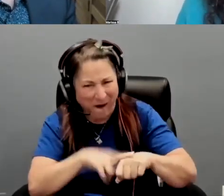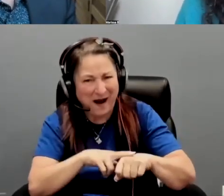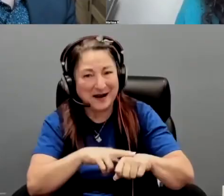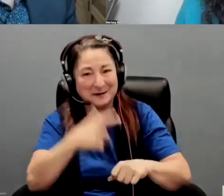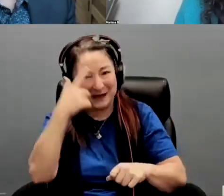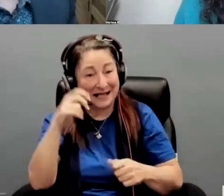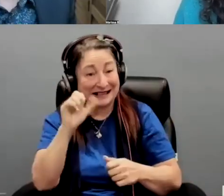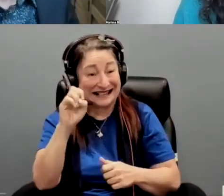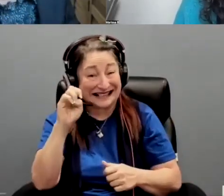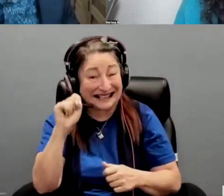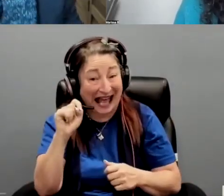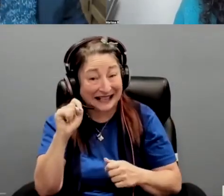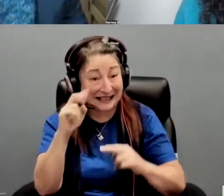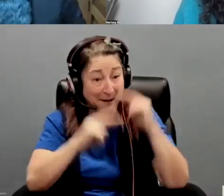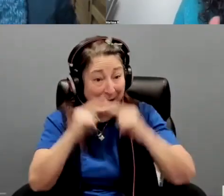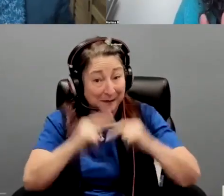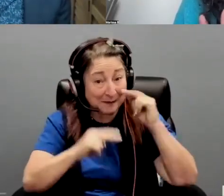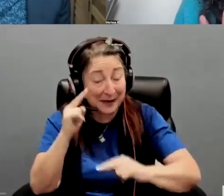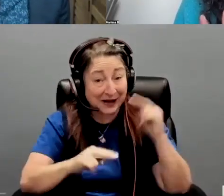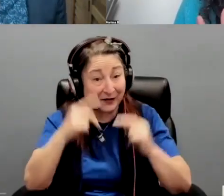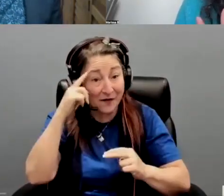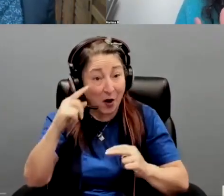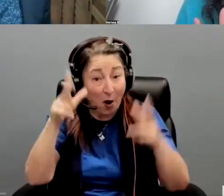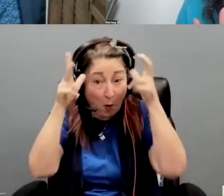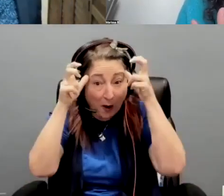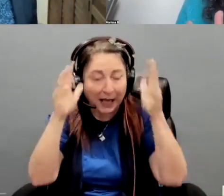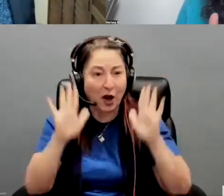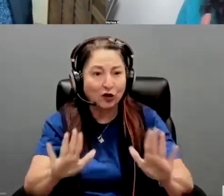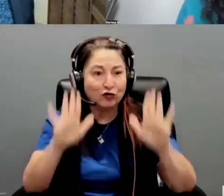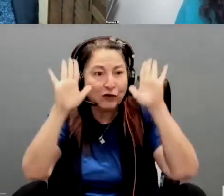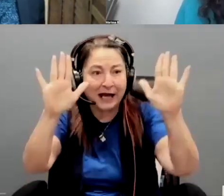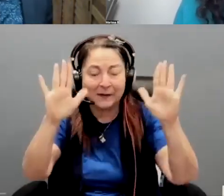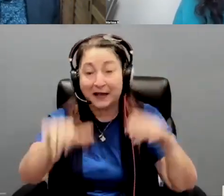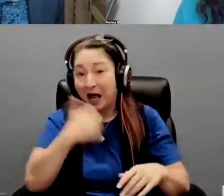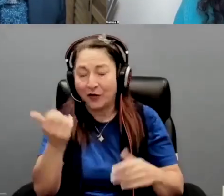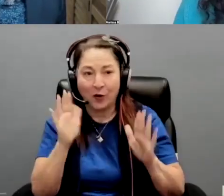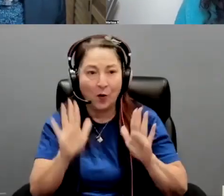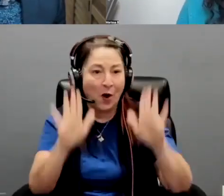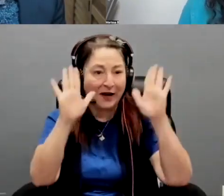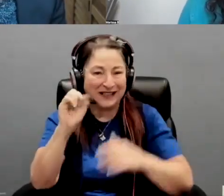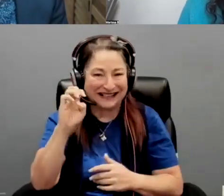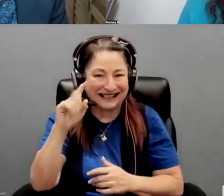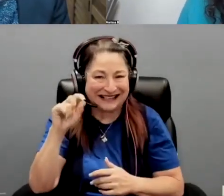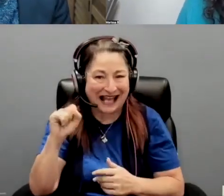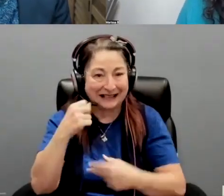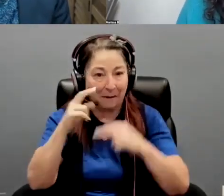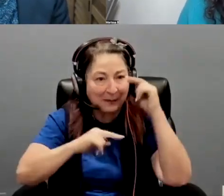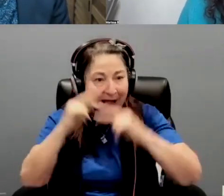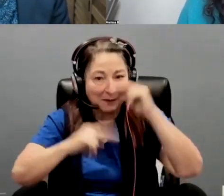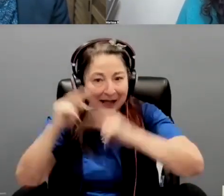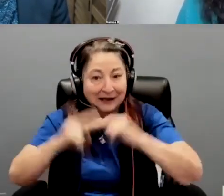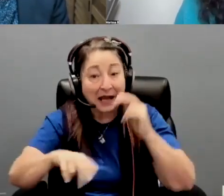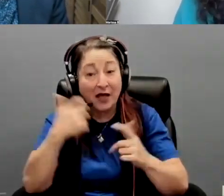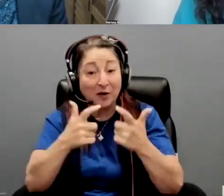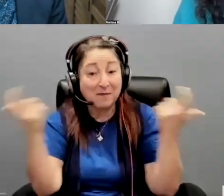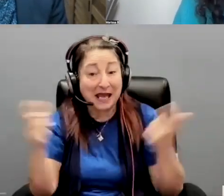they built were incredible, and there are other incredible sets that exist, and a lot of other major companies that have